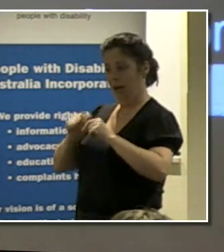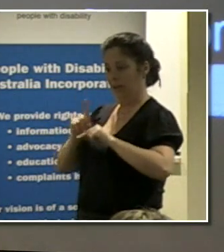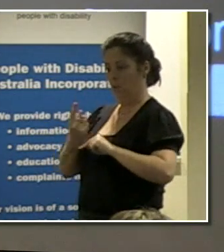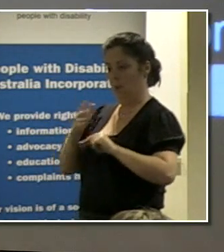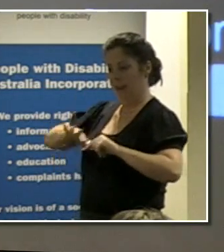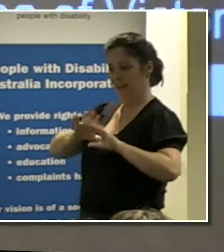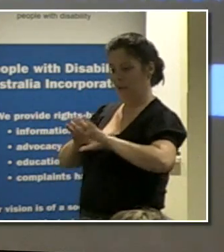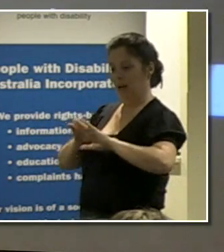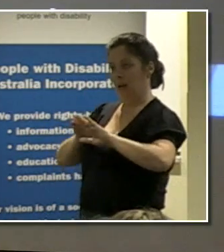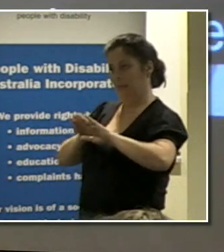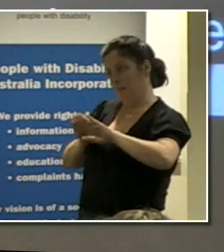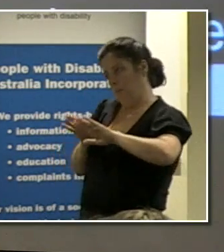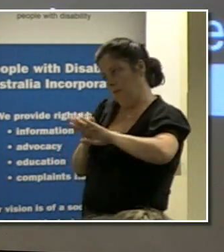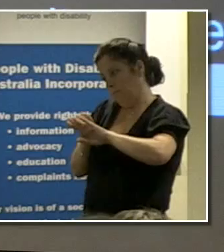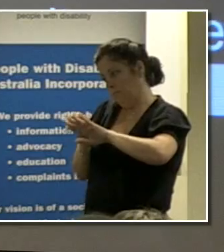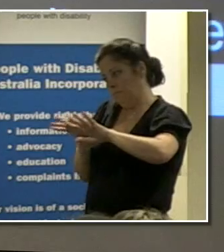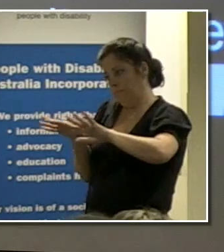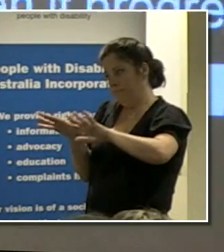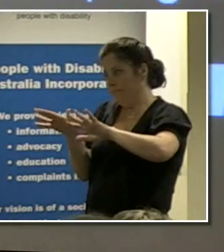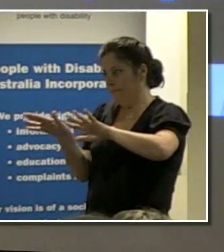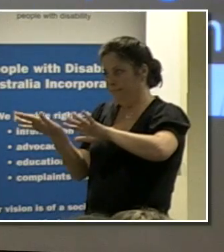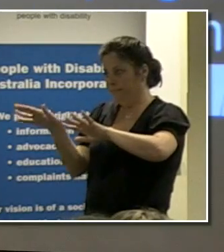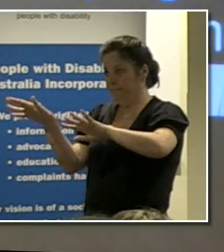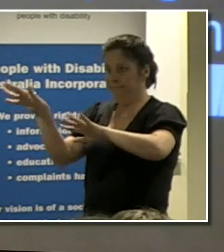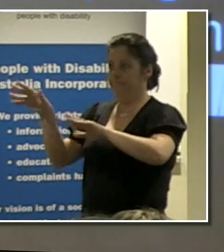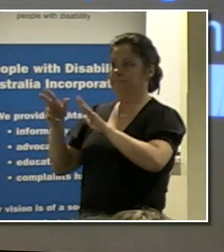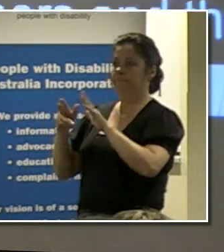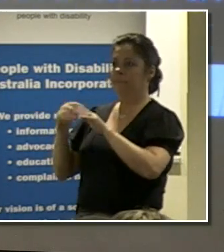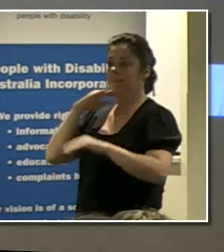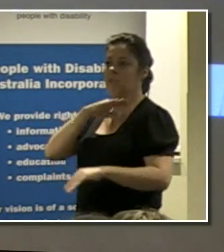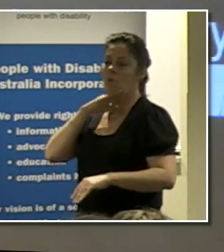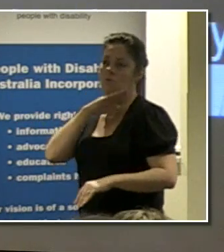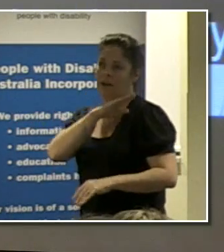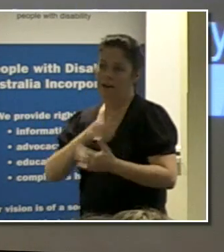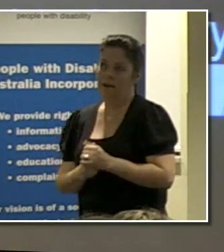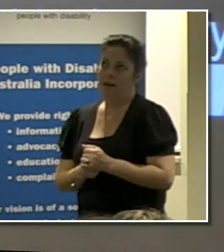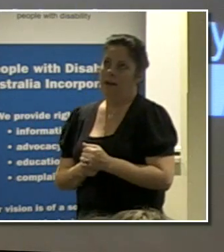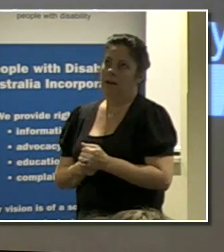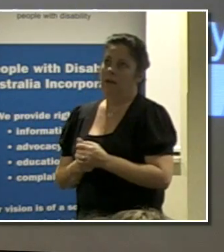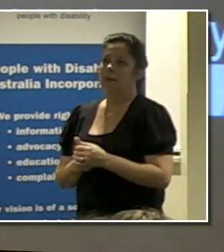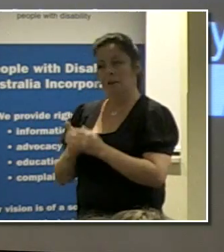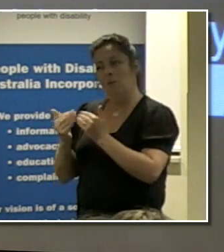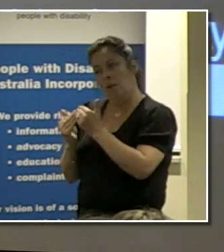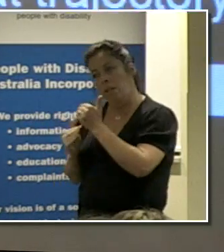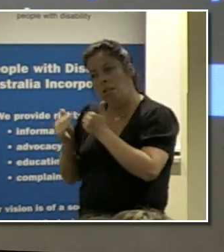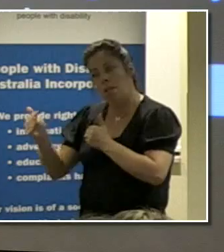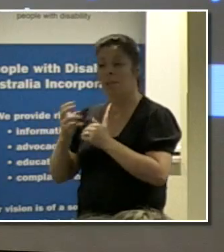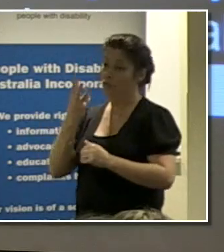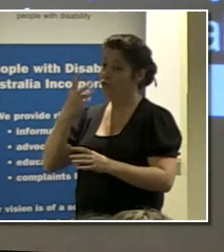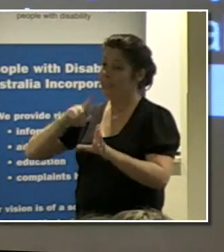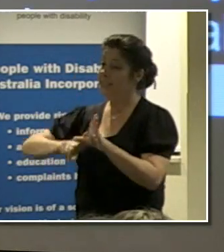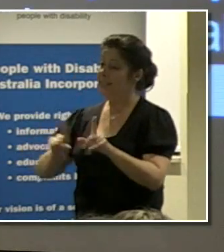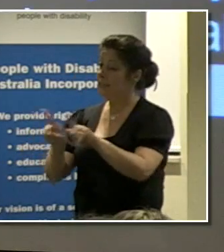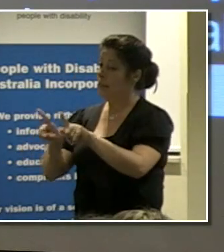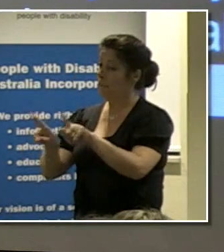to some others, and it continues that trajectory over about, over about 3 years, again